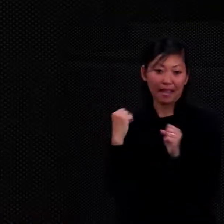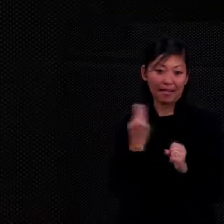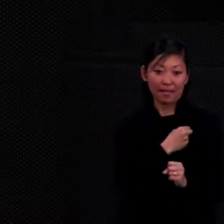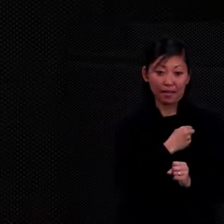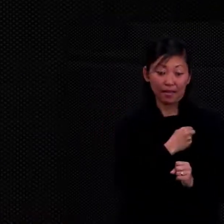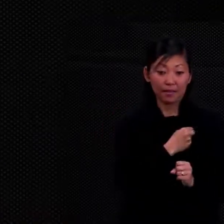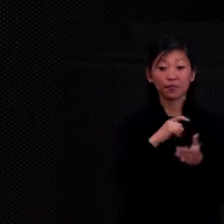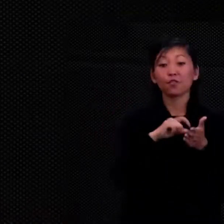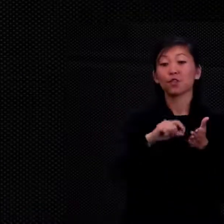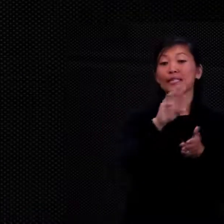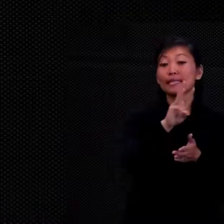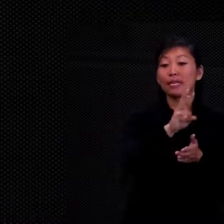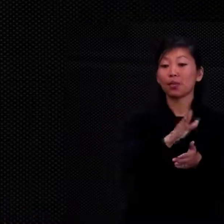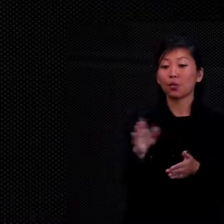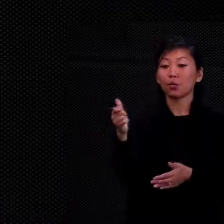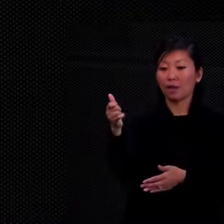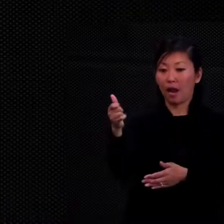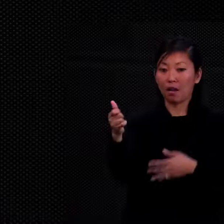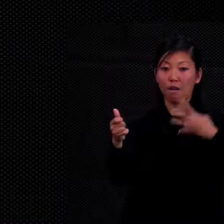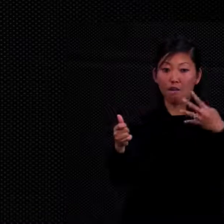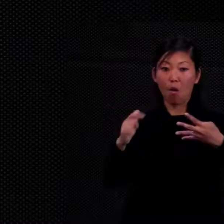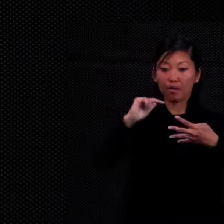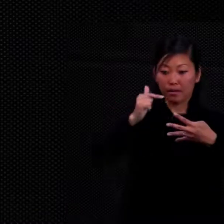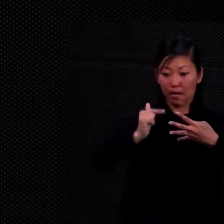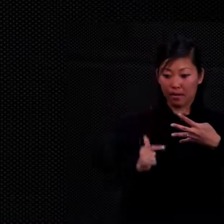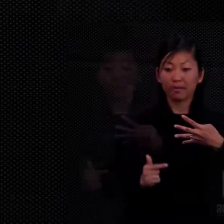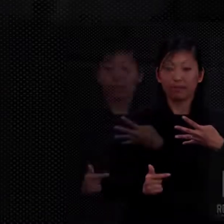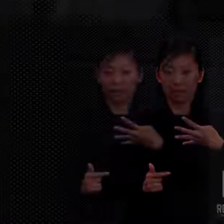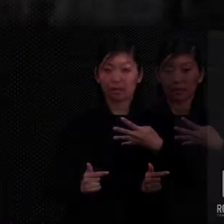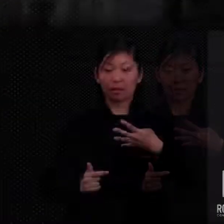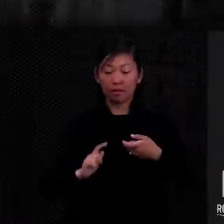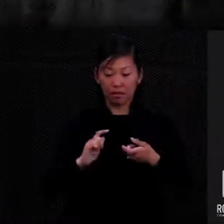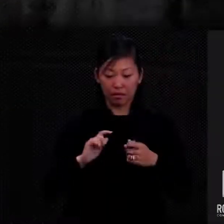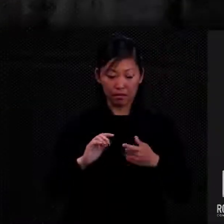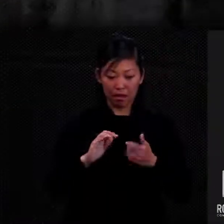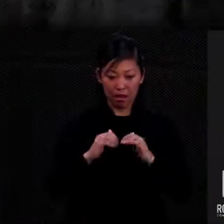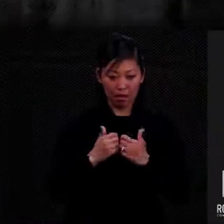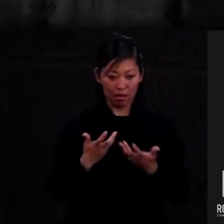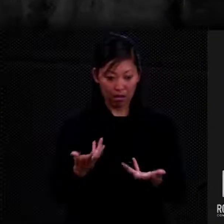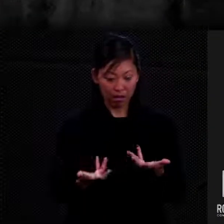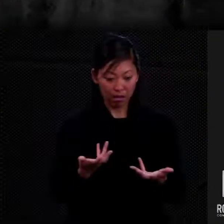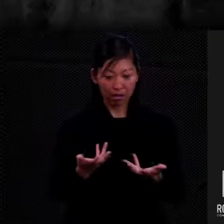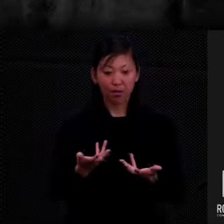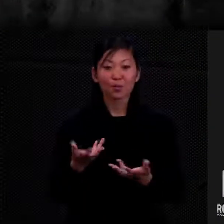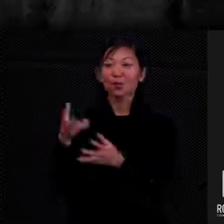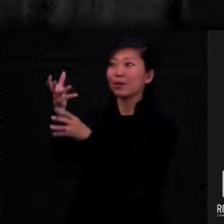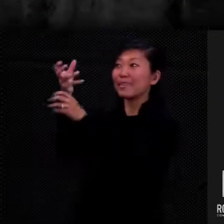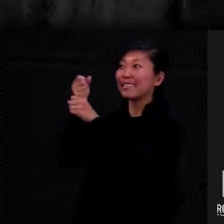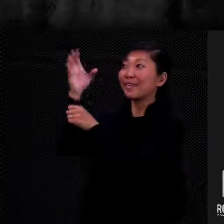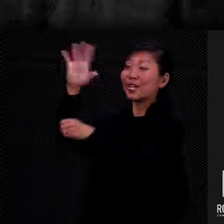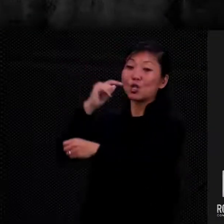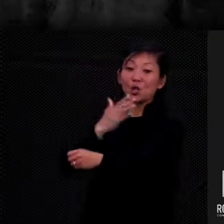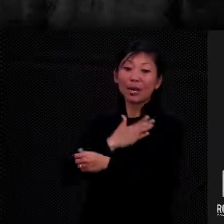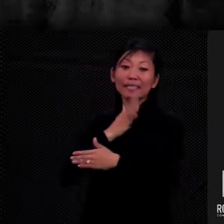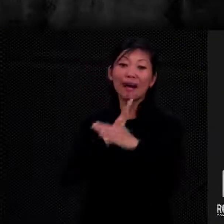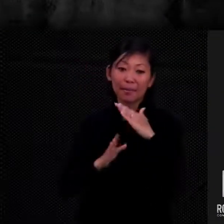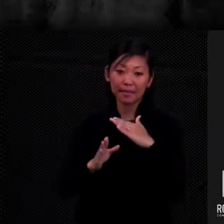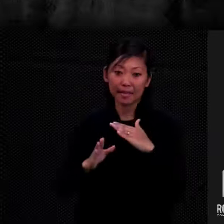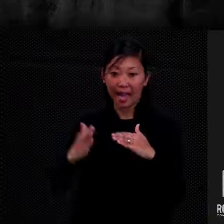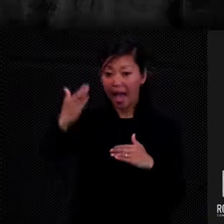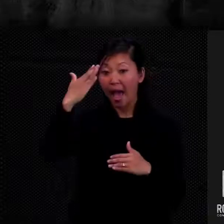Verses 6 to 10 give us four steps in turning this around. The first is receive God's grace humbly by acknowledging your